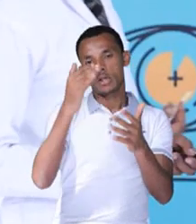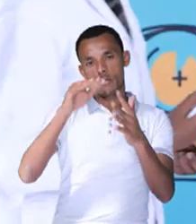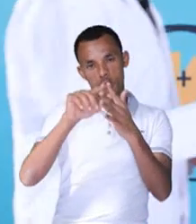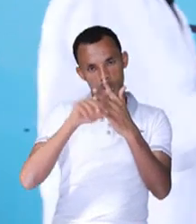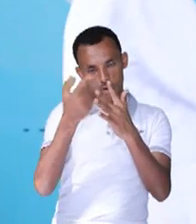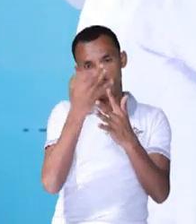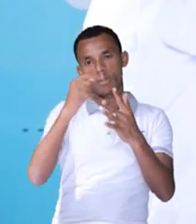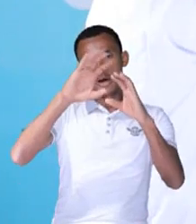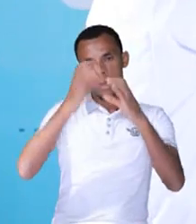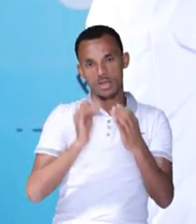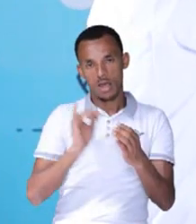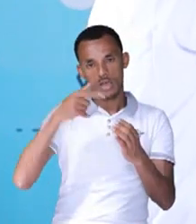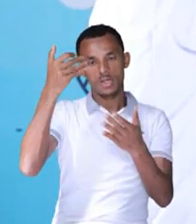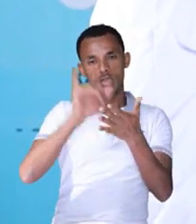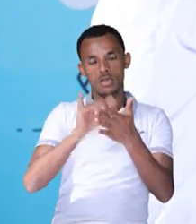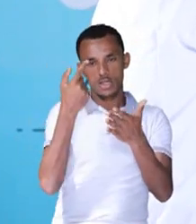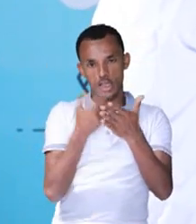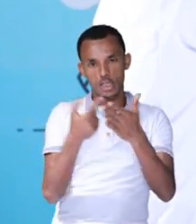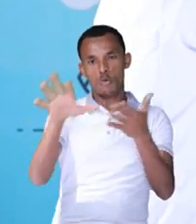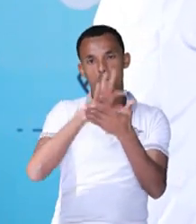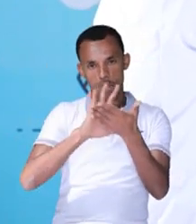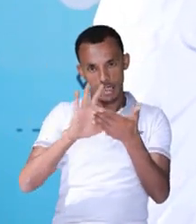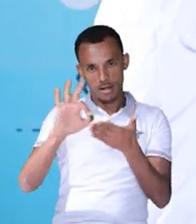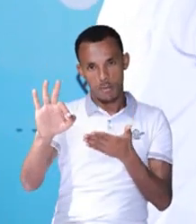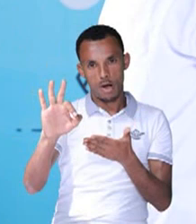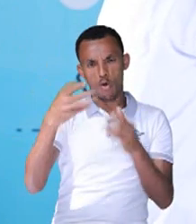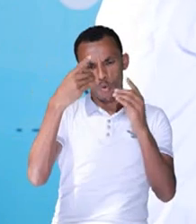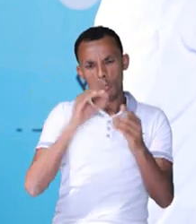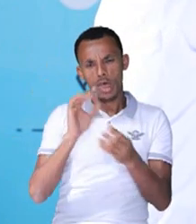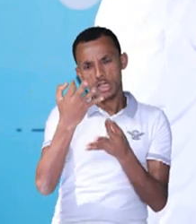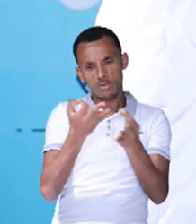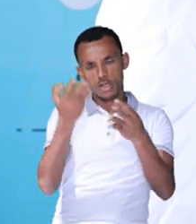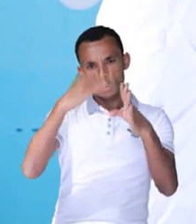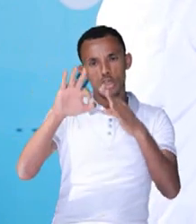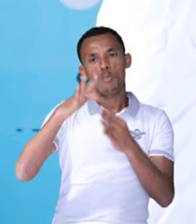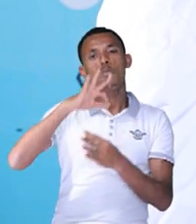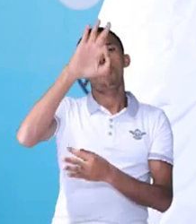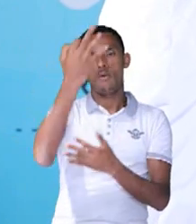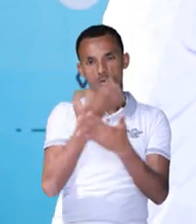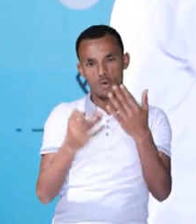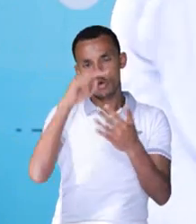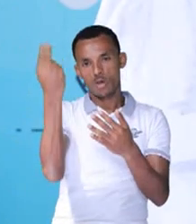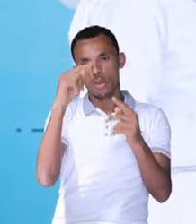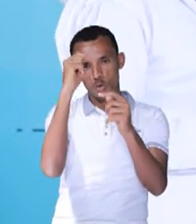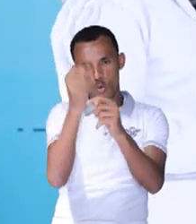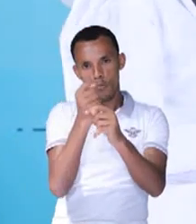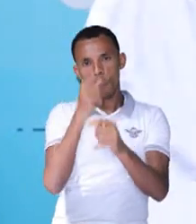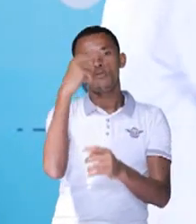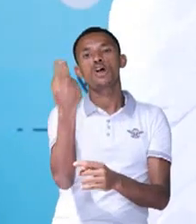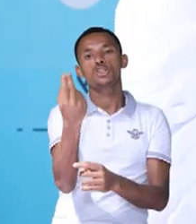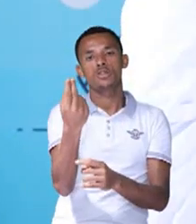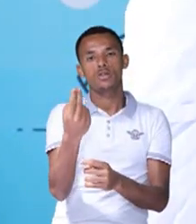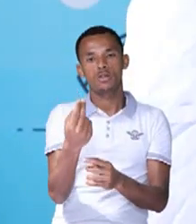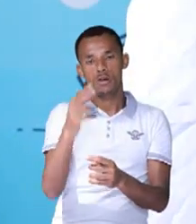of the class, I said that this complex number could be expressed in the polar form using trigonometric